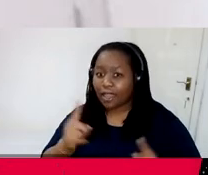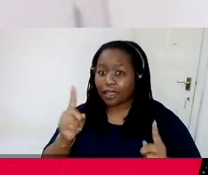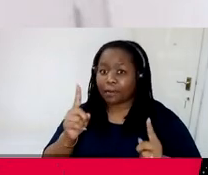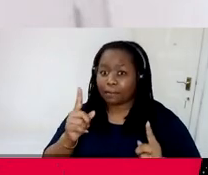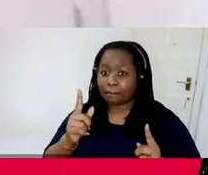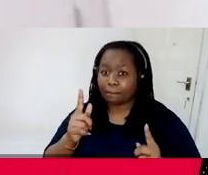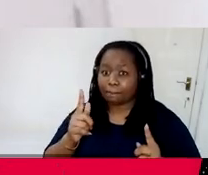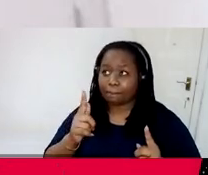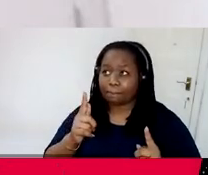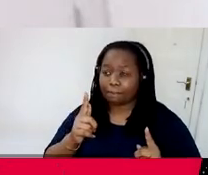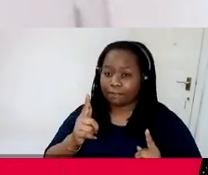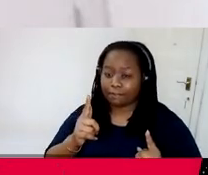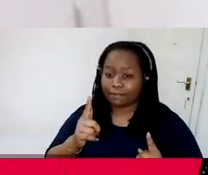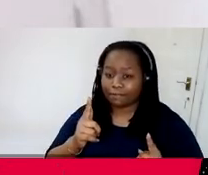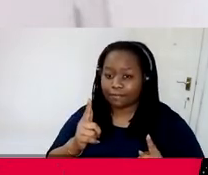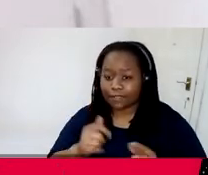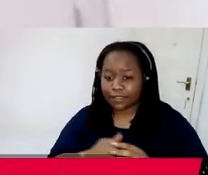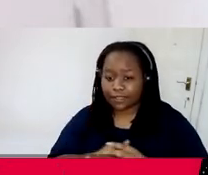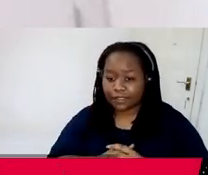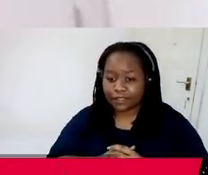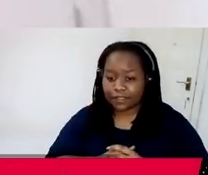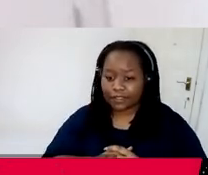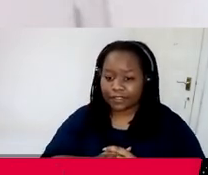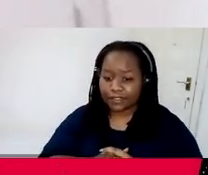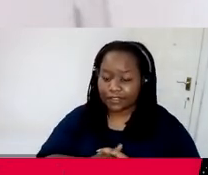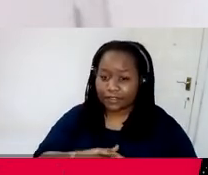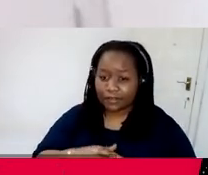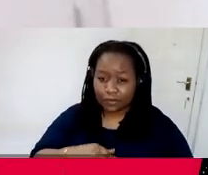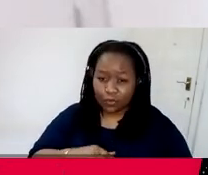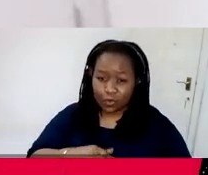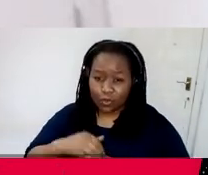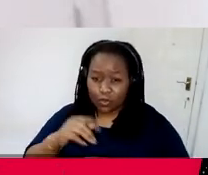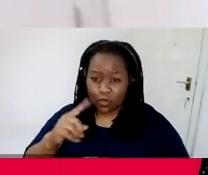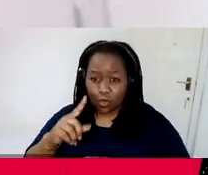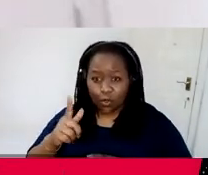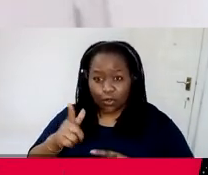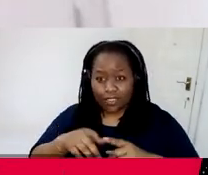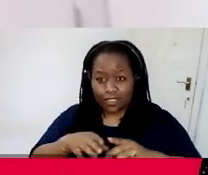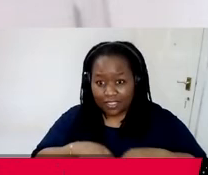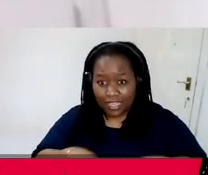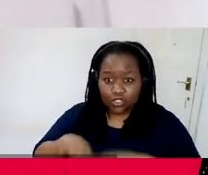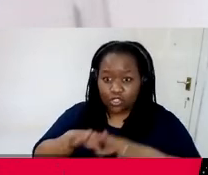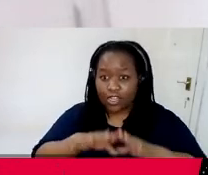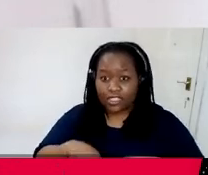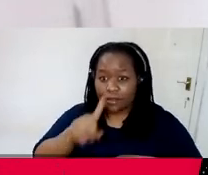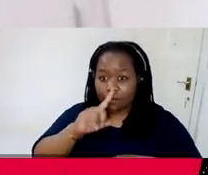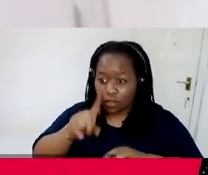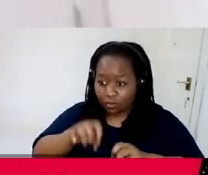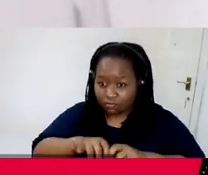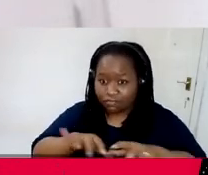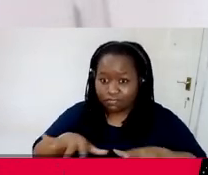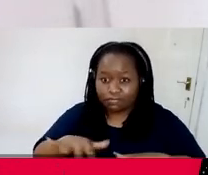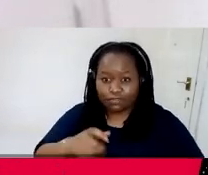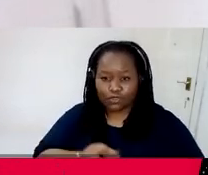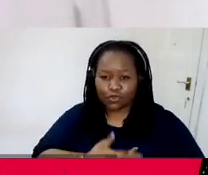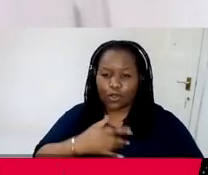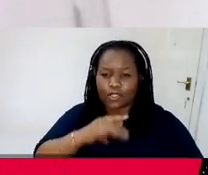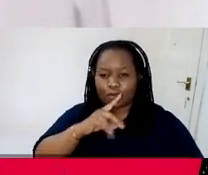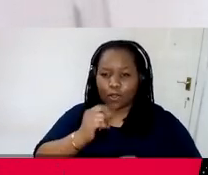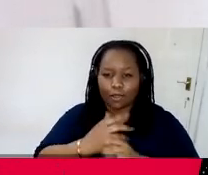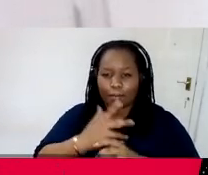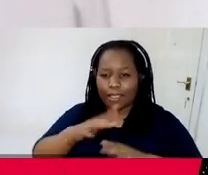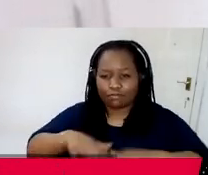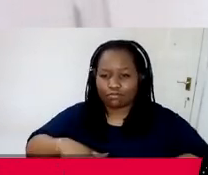through exports and so on, I think that it's intended primarily for a domestic